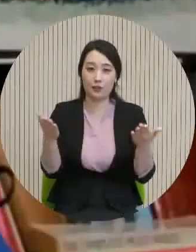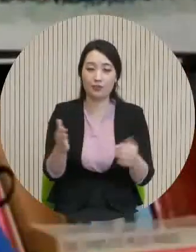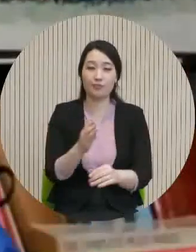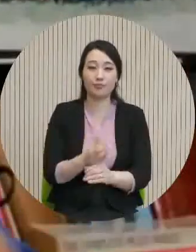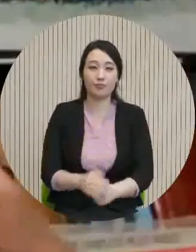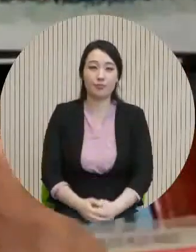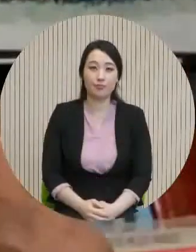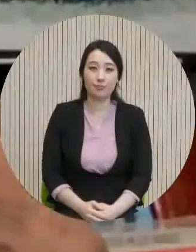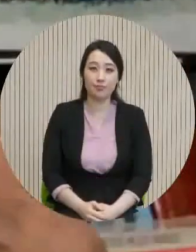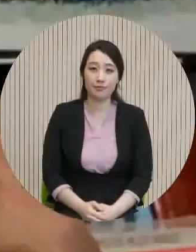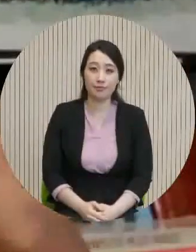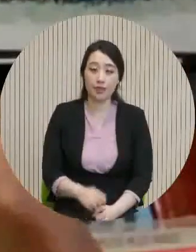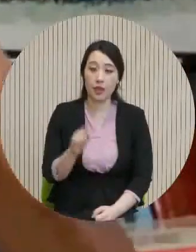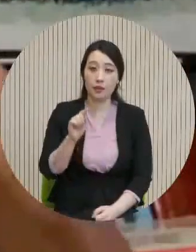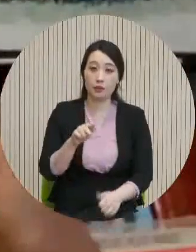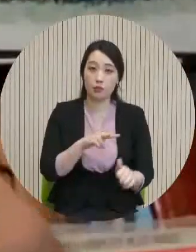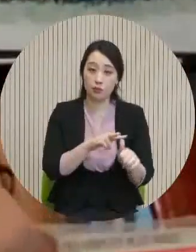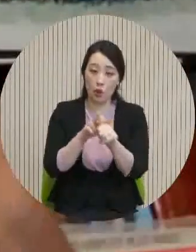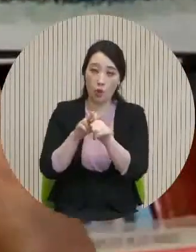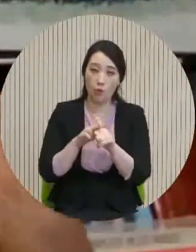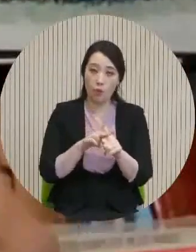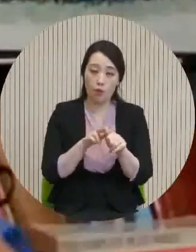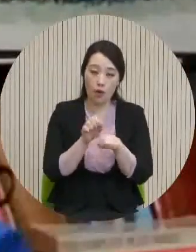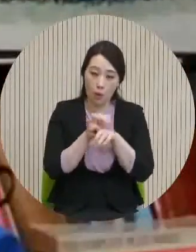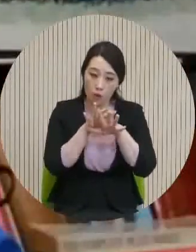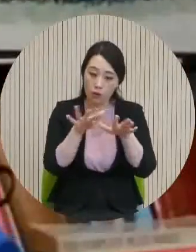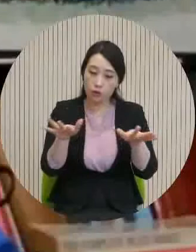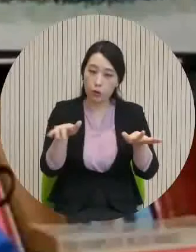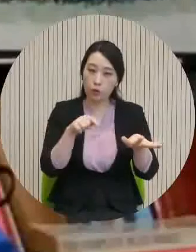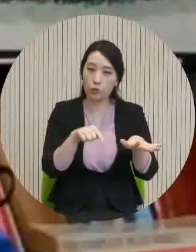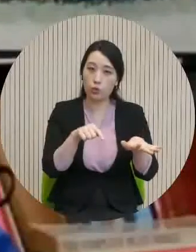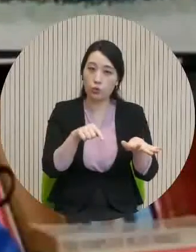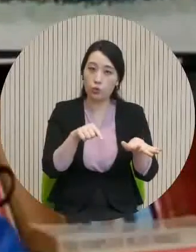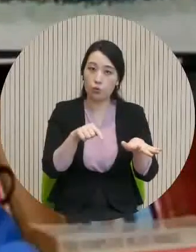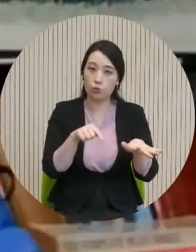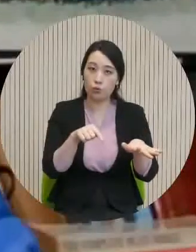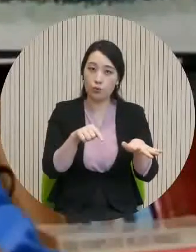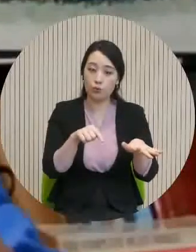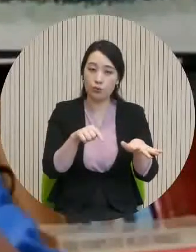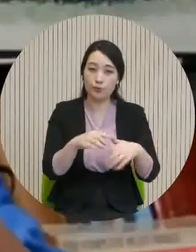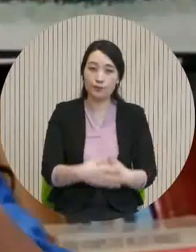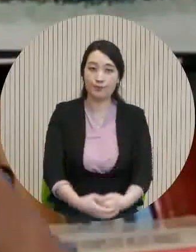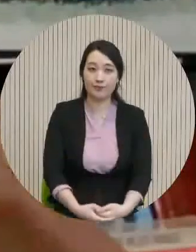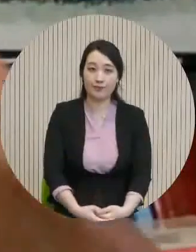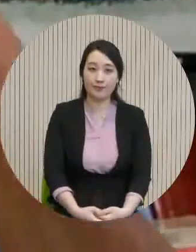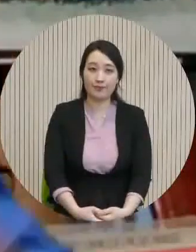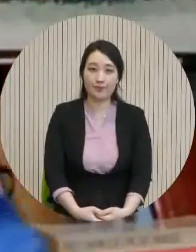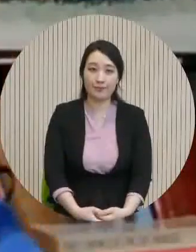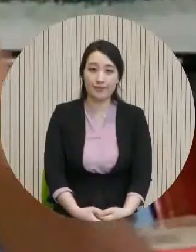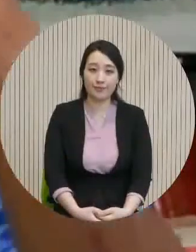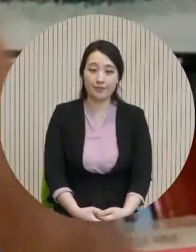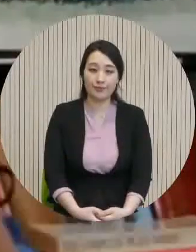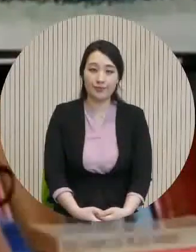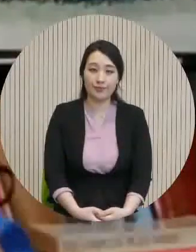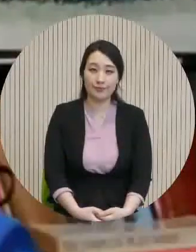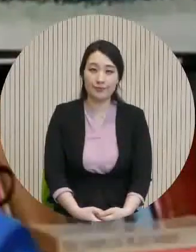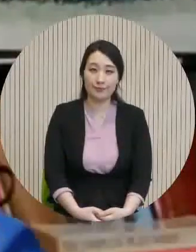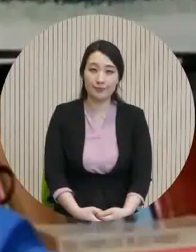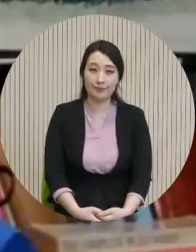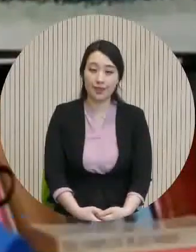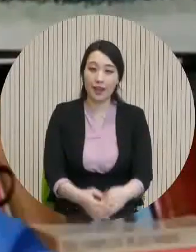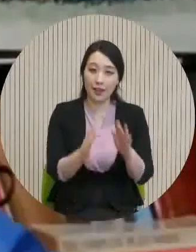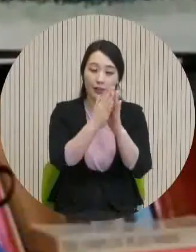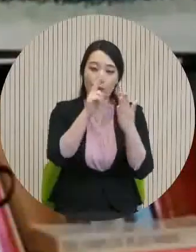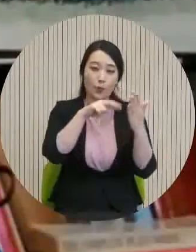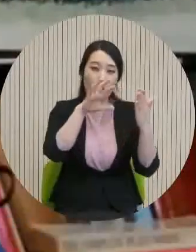content, there's a lot more interaction, if you will, between library services and functions